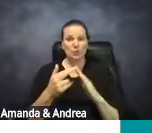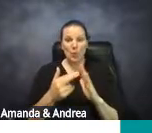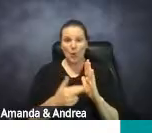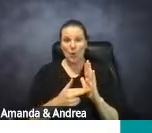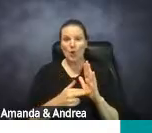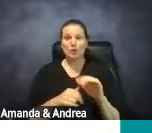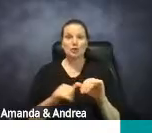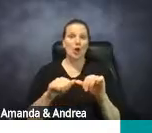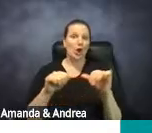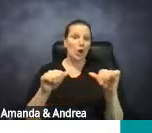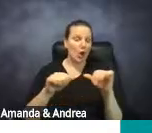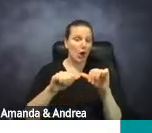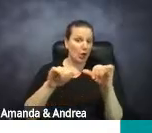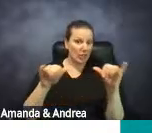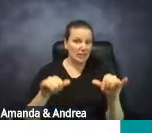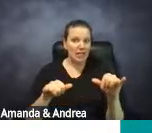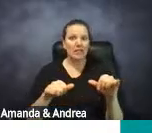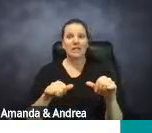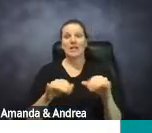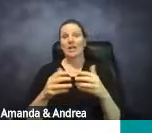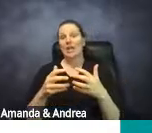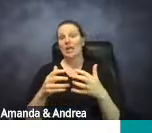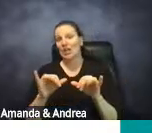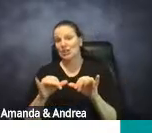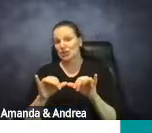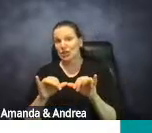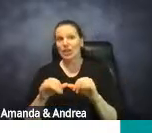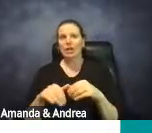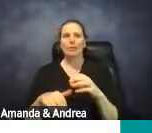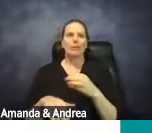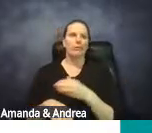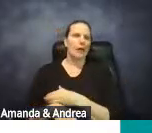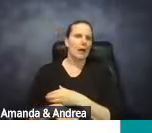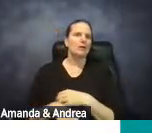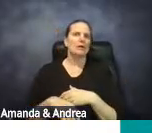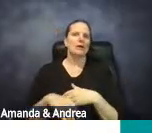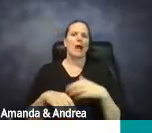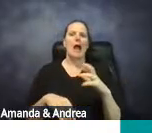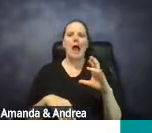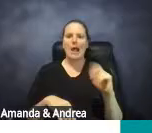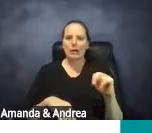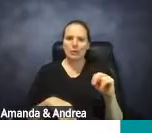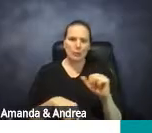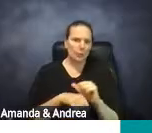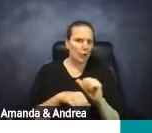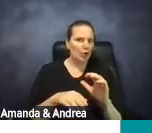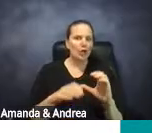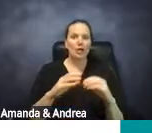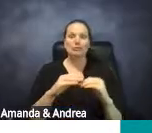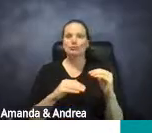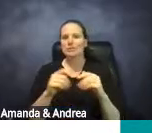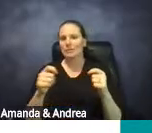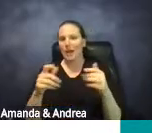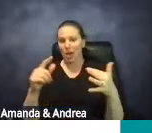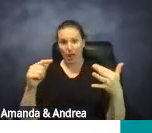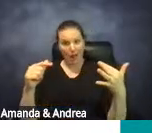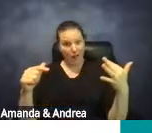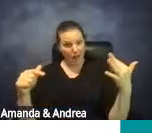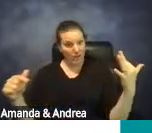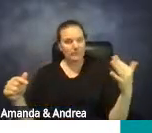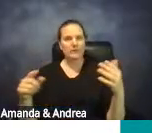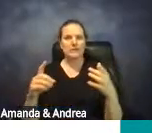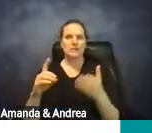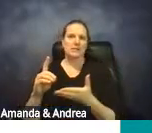architect, engineer, power equipment operator, cement mason, iron worker, construction manager. And they designed